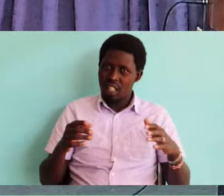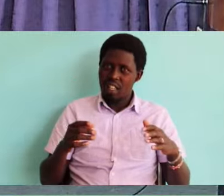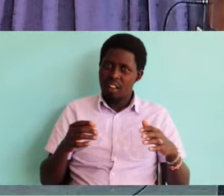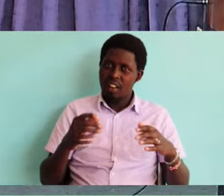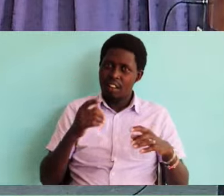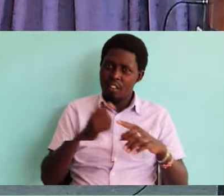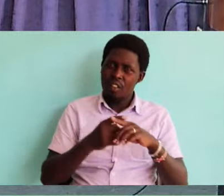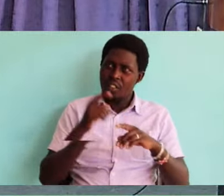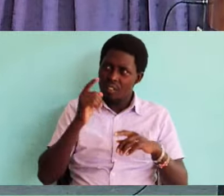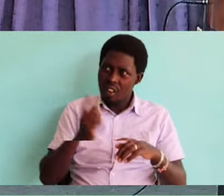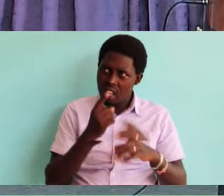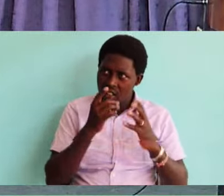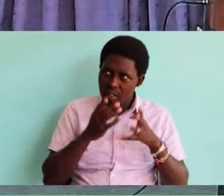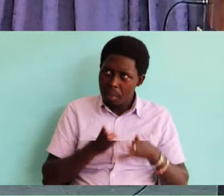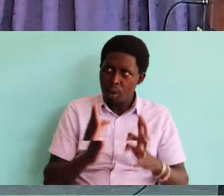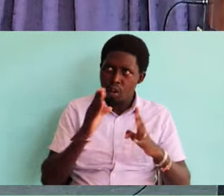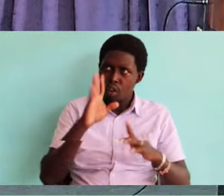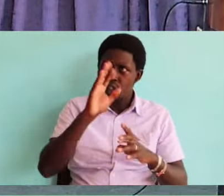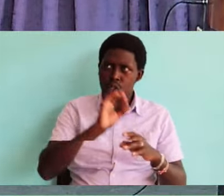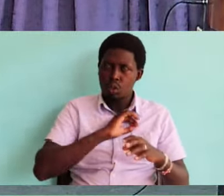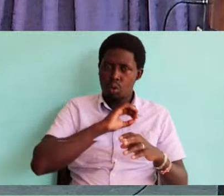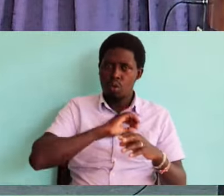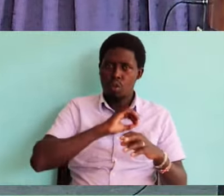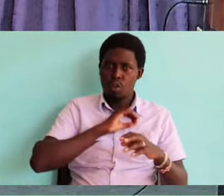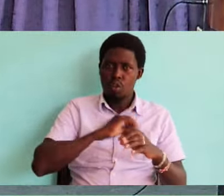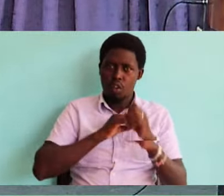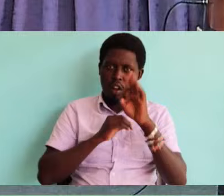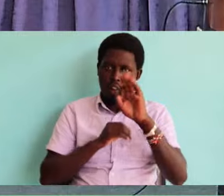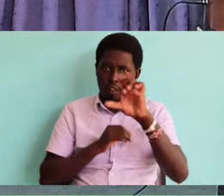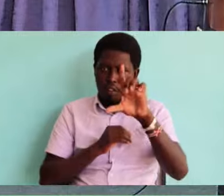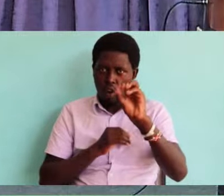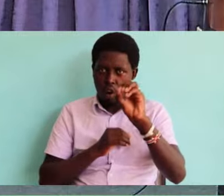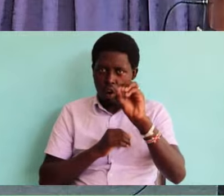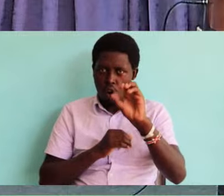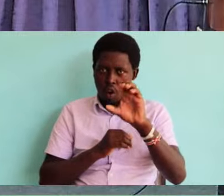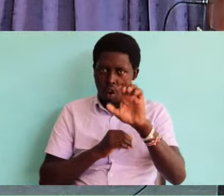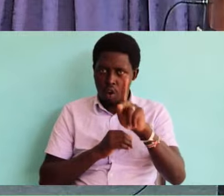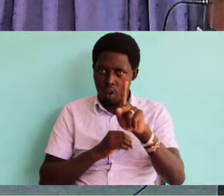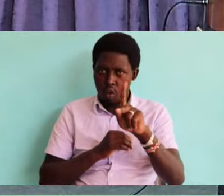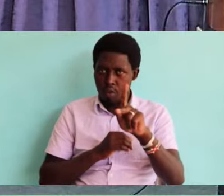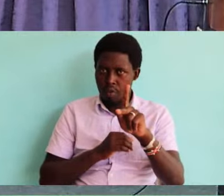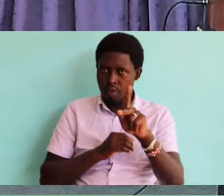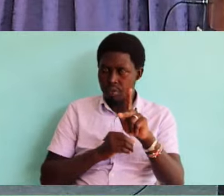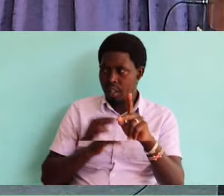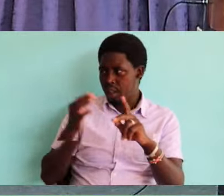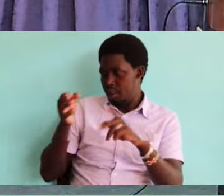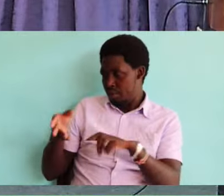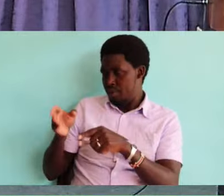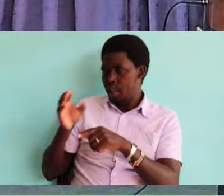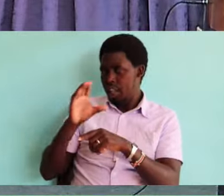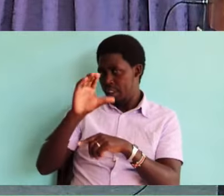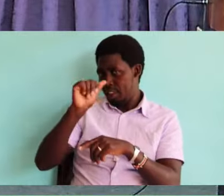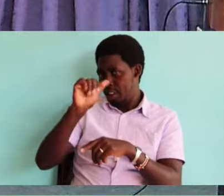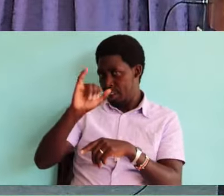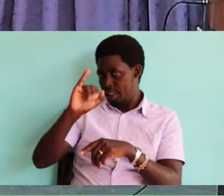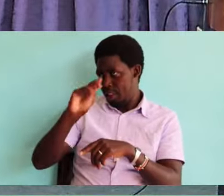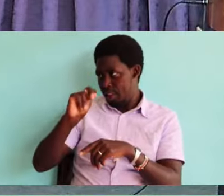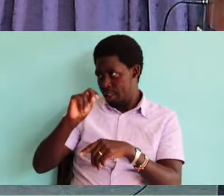firstborn of his flock. But when he talks about Cain, you realize that the Bible says